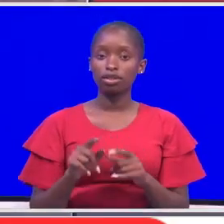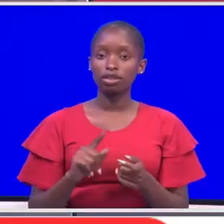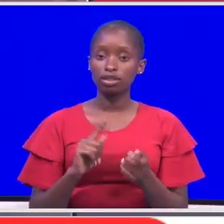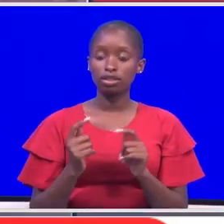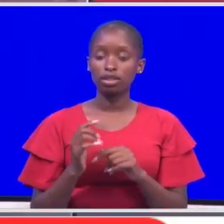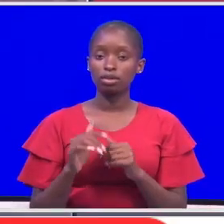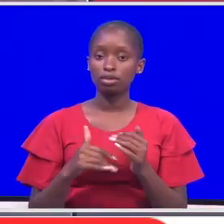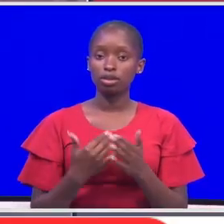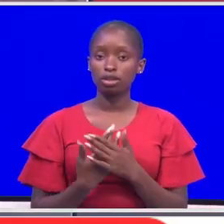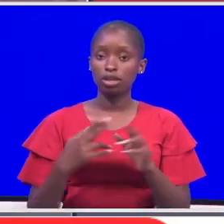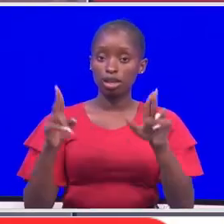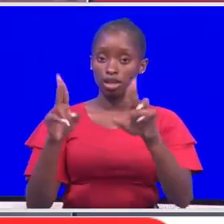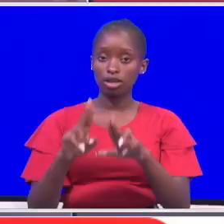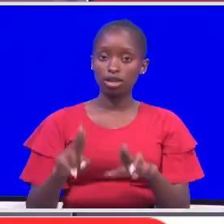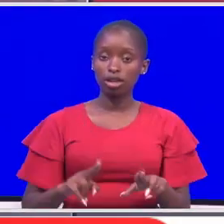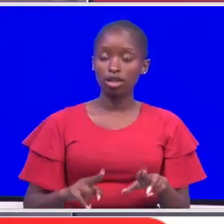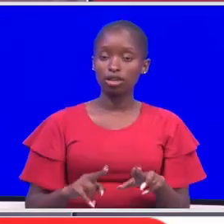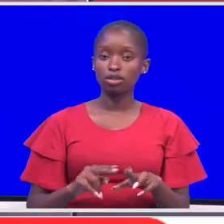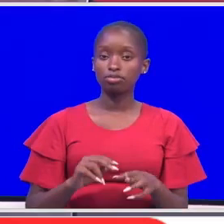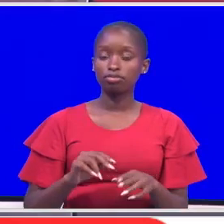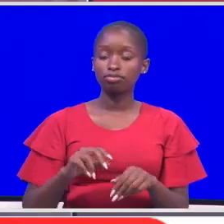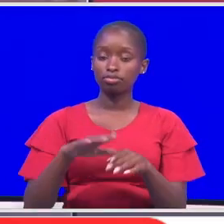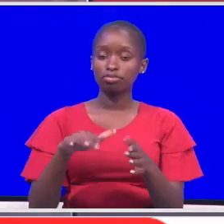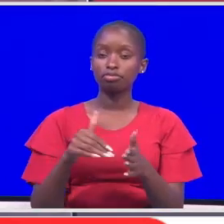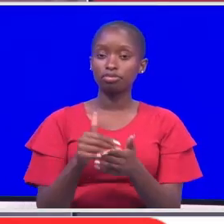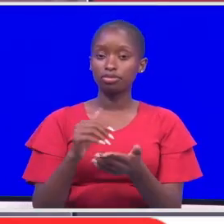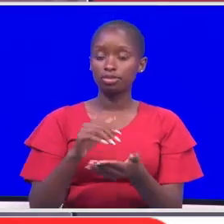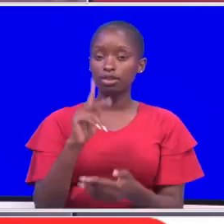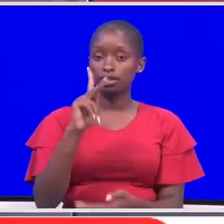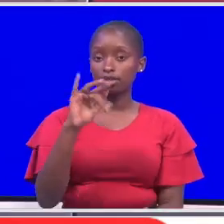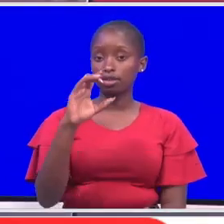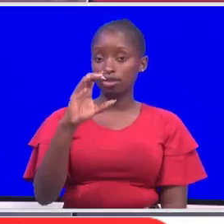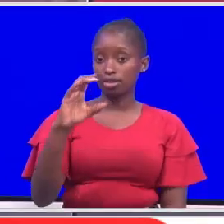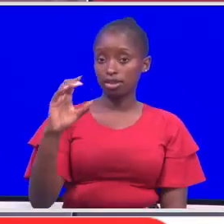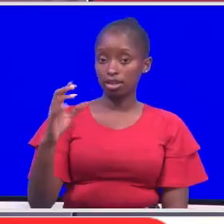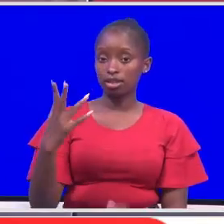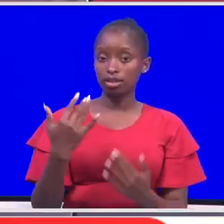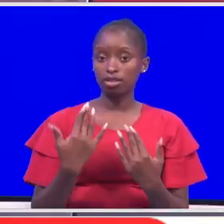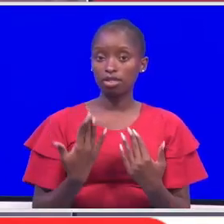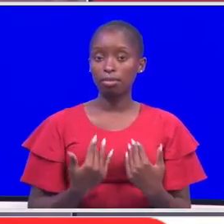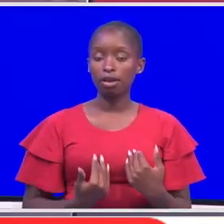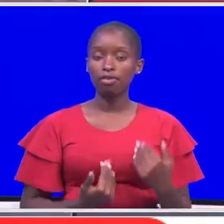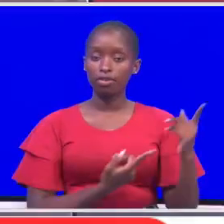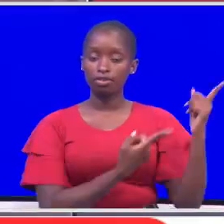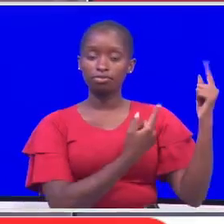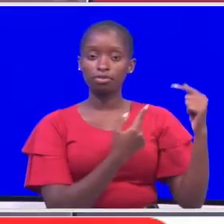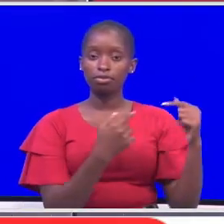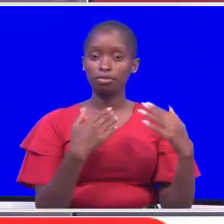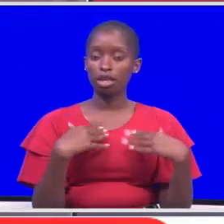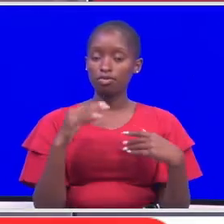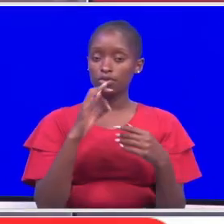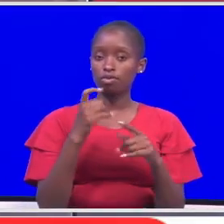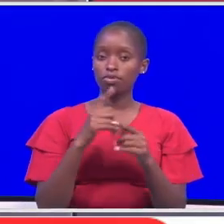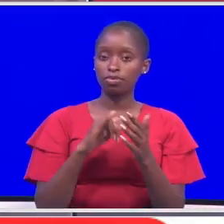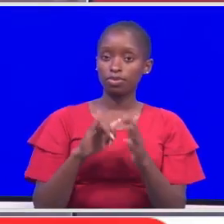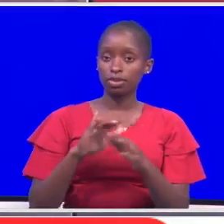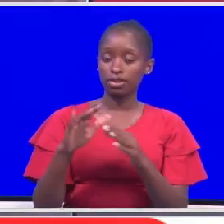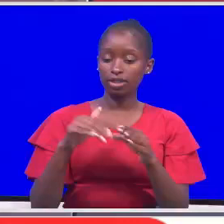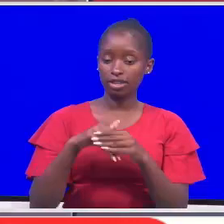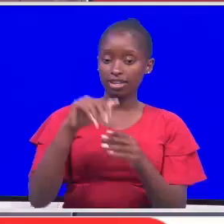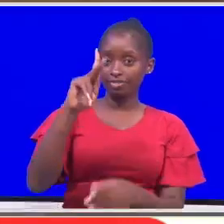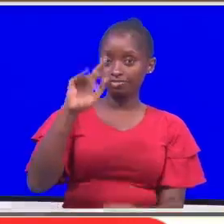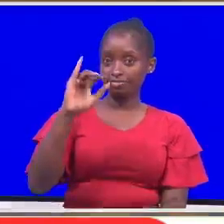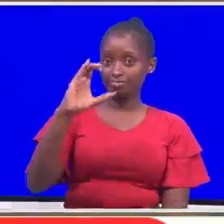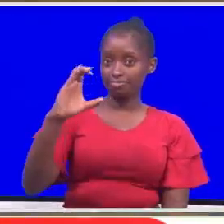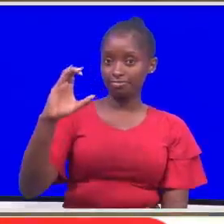International Convention Center, KICC. Over 50 rally cars are expected to zoom off at the ramp at KICC on